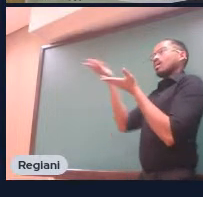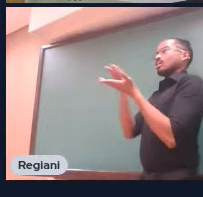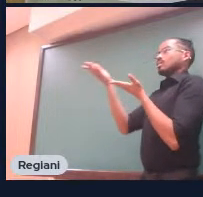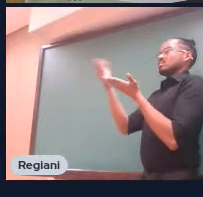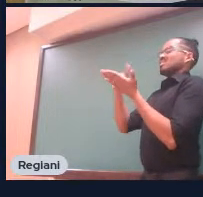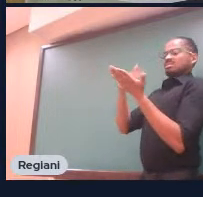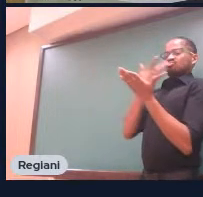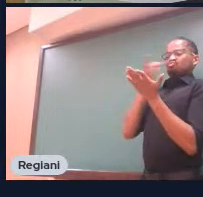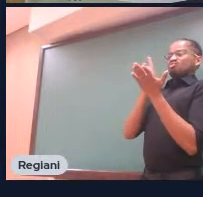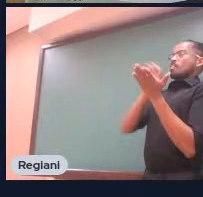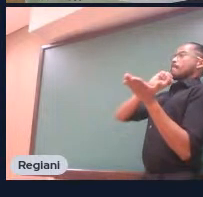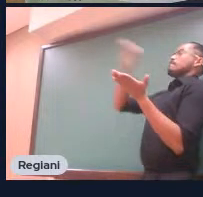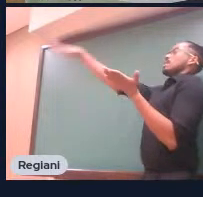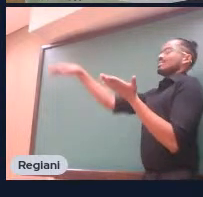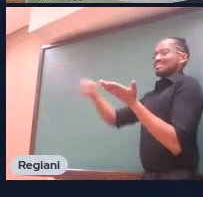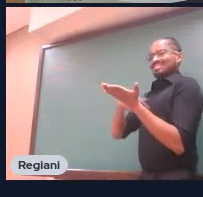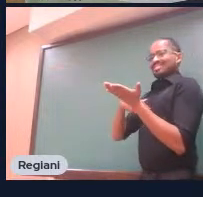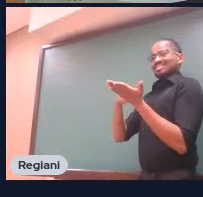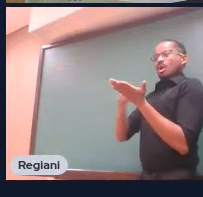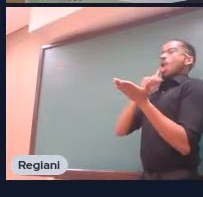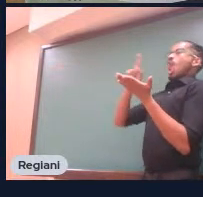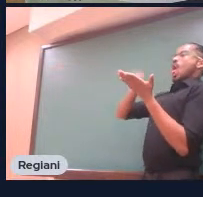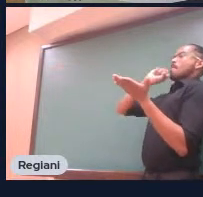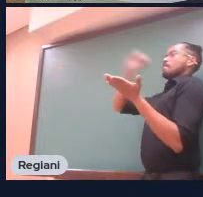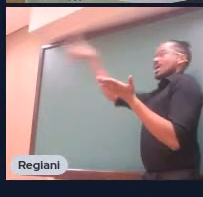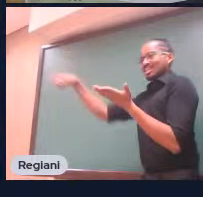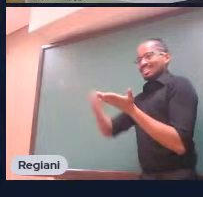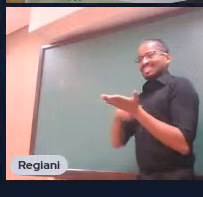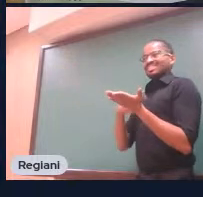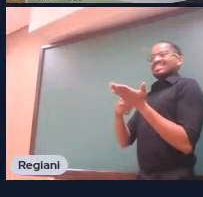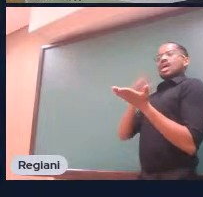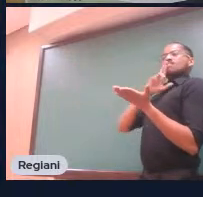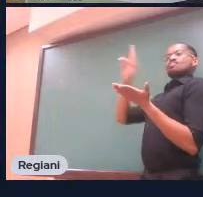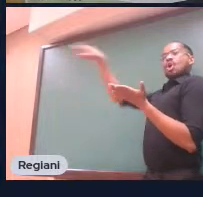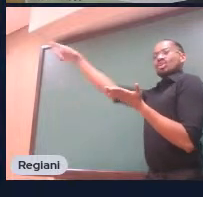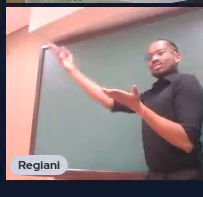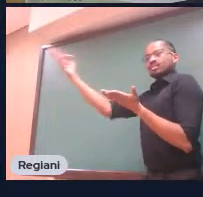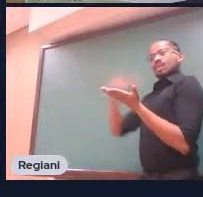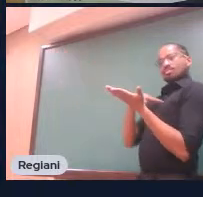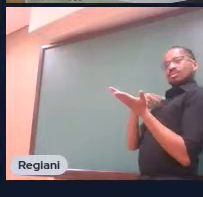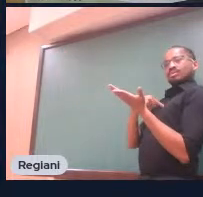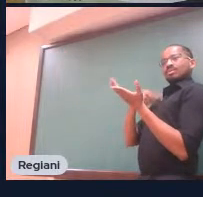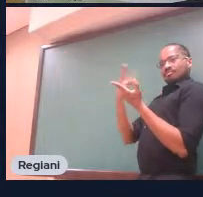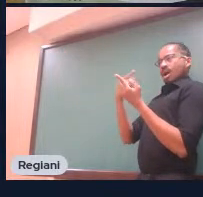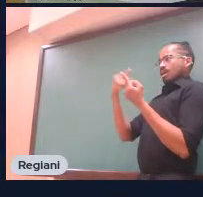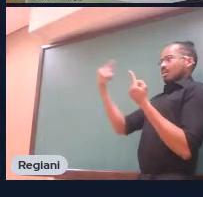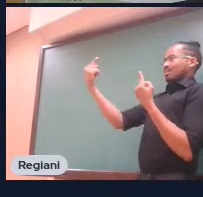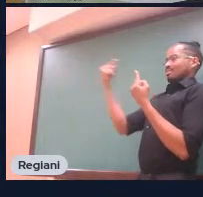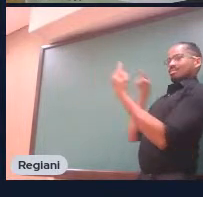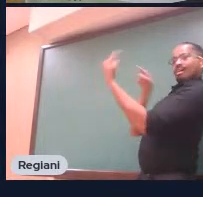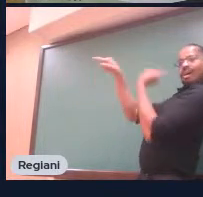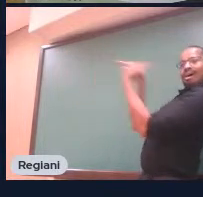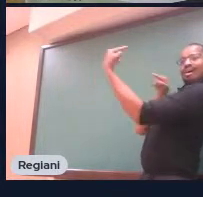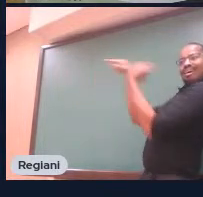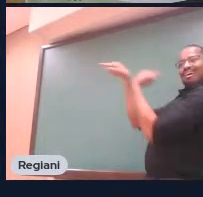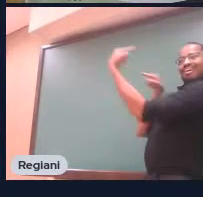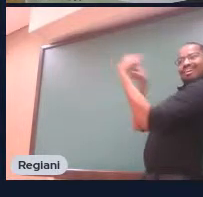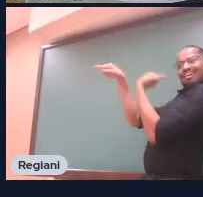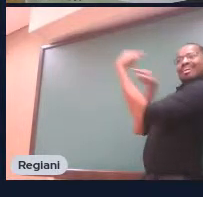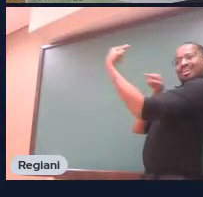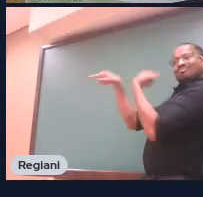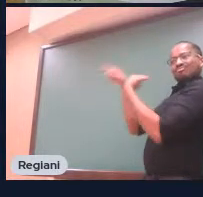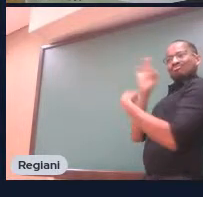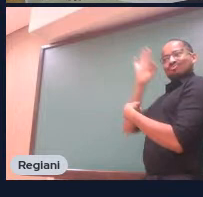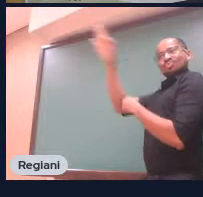In other words, we will reach the personal dictionary, which is unique, it adapts and it changes. Hence, we go finally to what